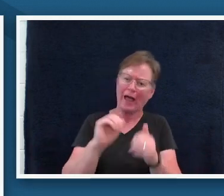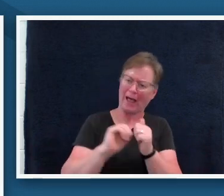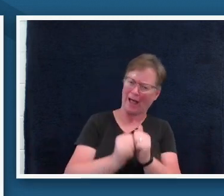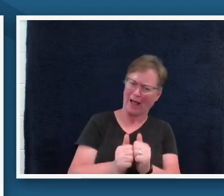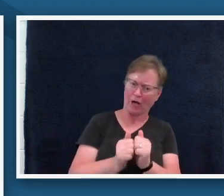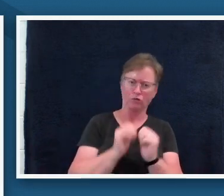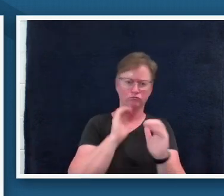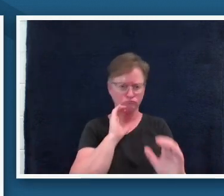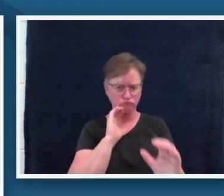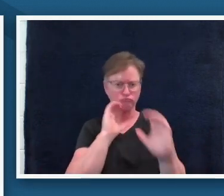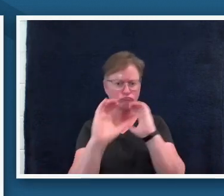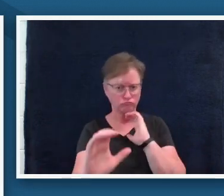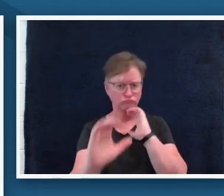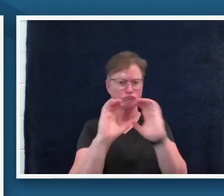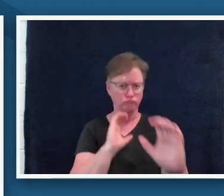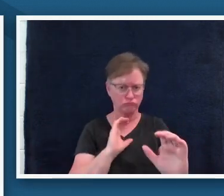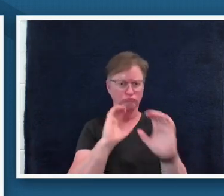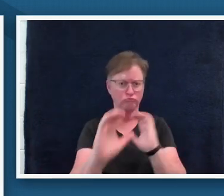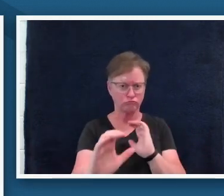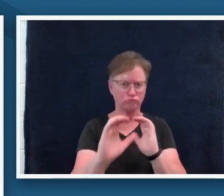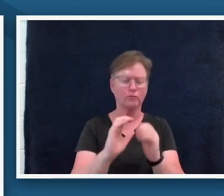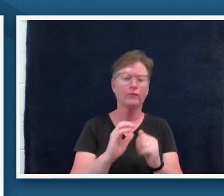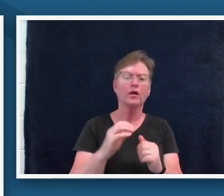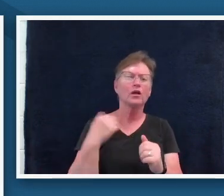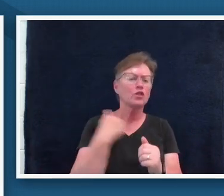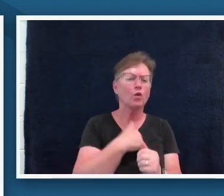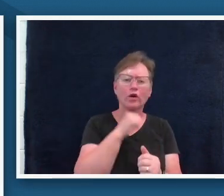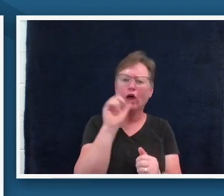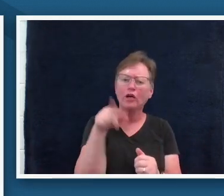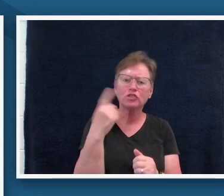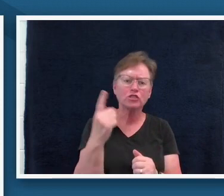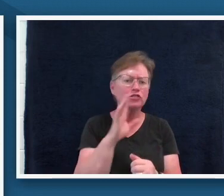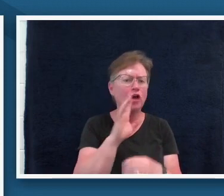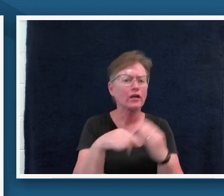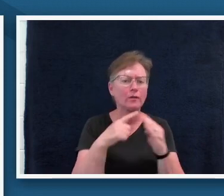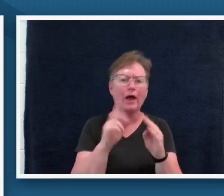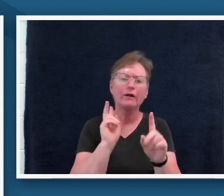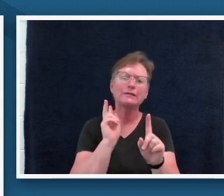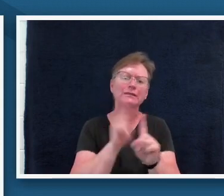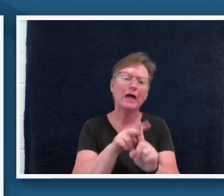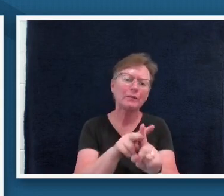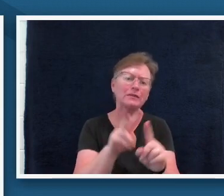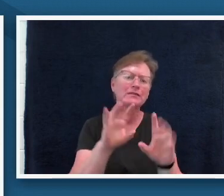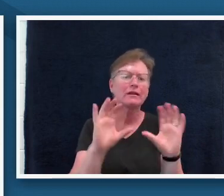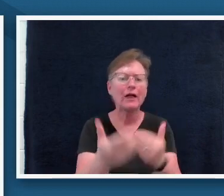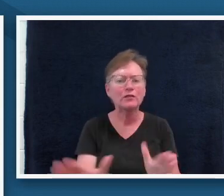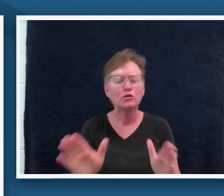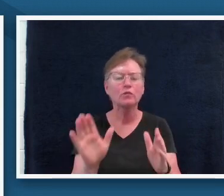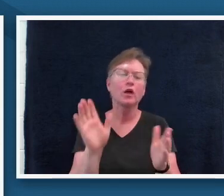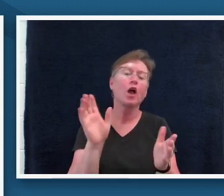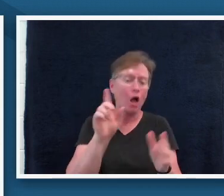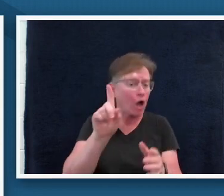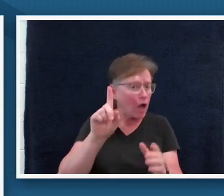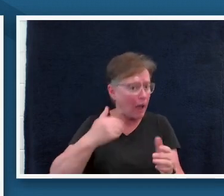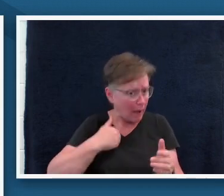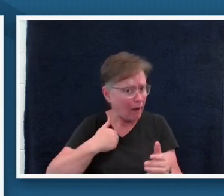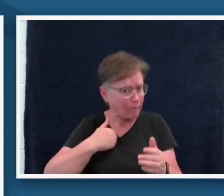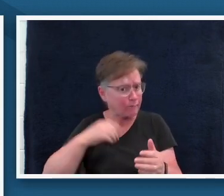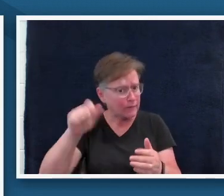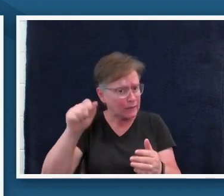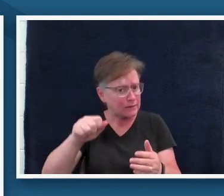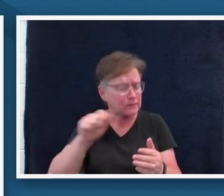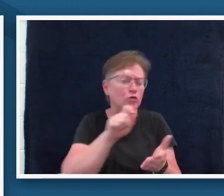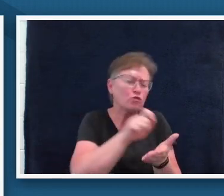voice, we're not just talking about assignments in the classroom, although there are those, writing, content creation, videos, whatever. It's